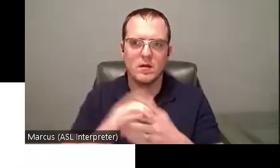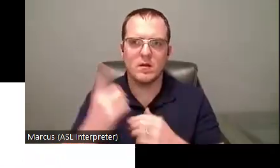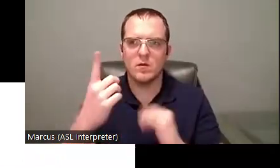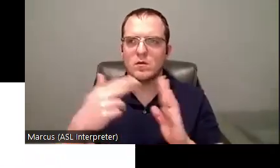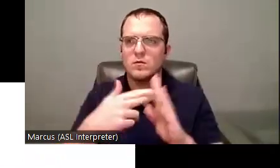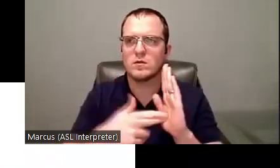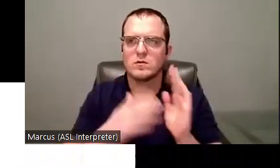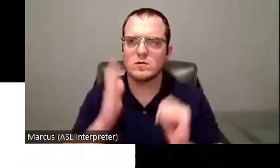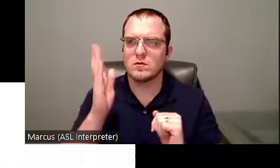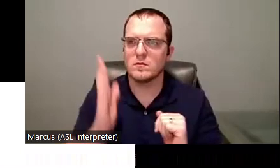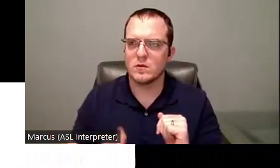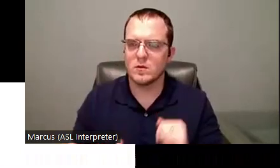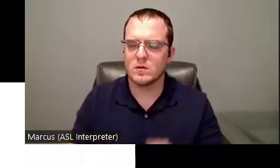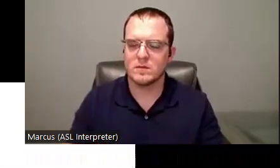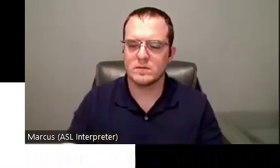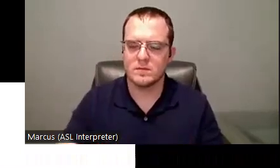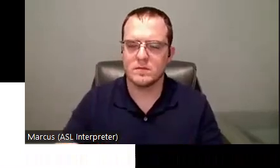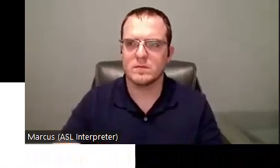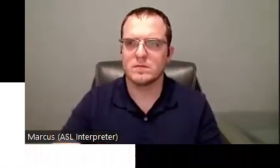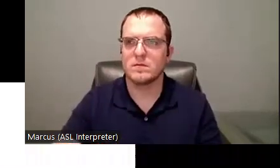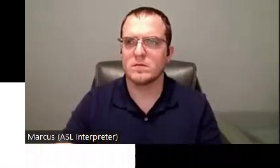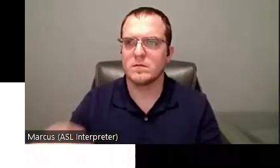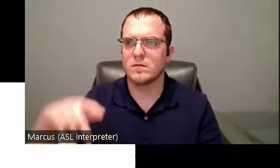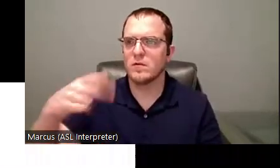speaker, and that was Phyllis Gafour.